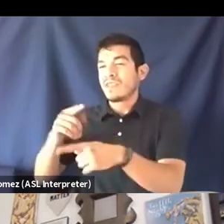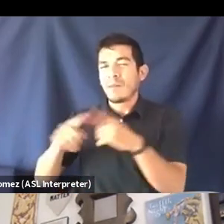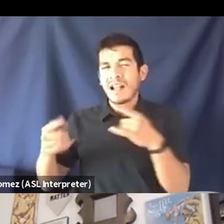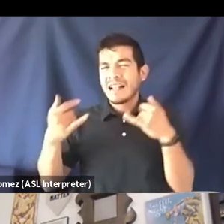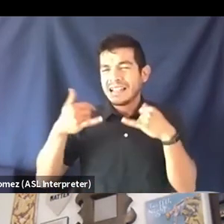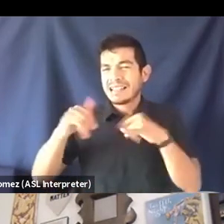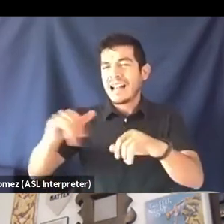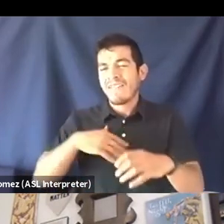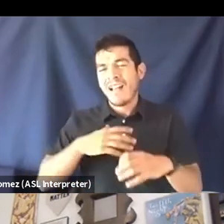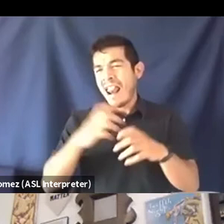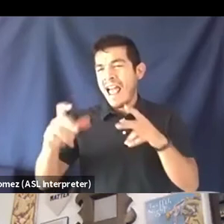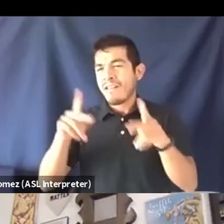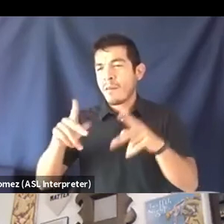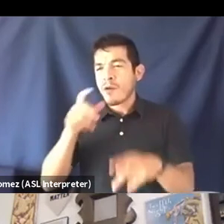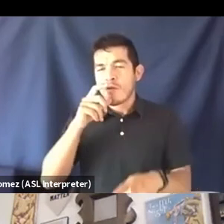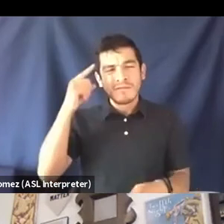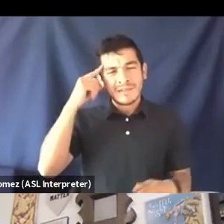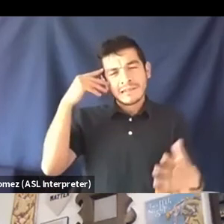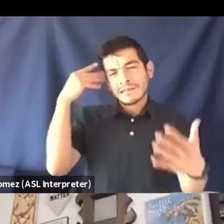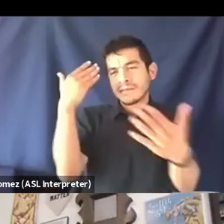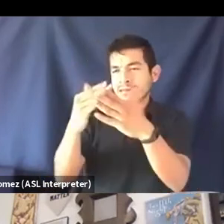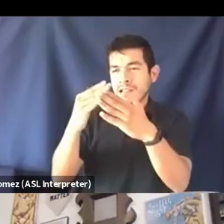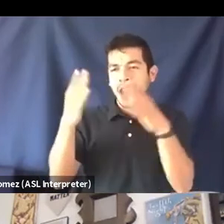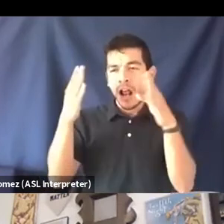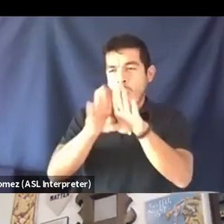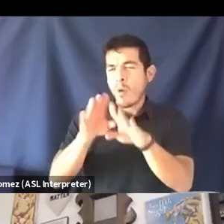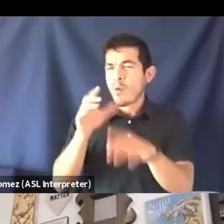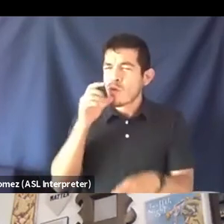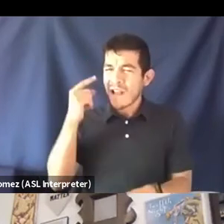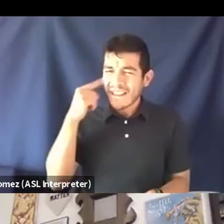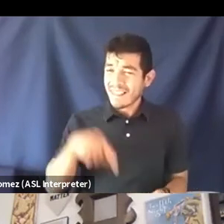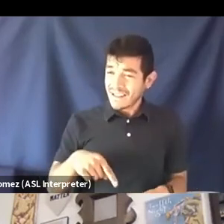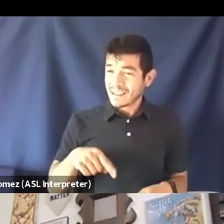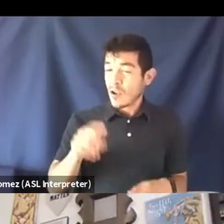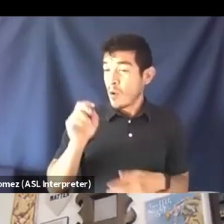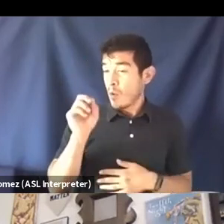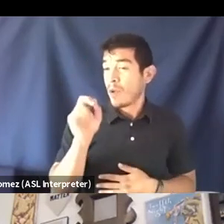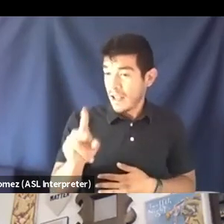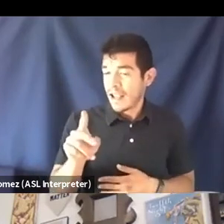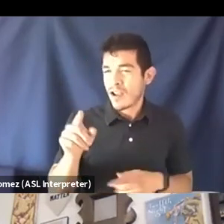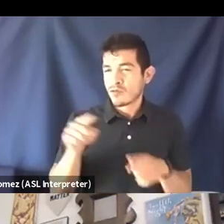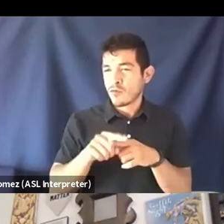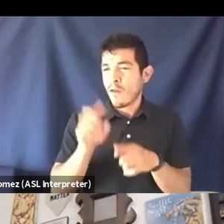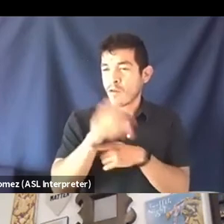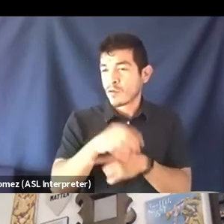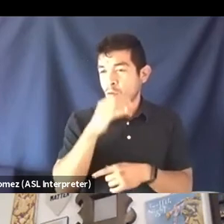large subset of people that believe that this is acceptable. This is an acceptable thing to do.